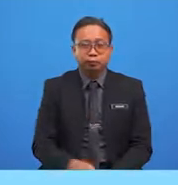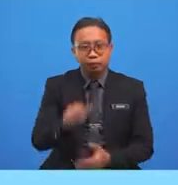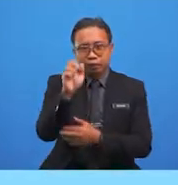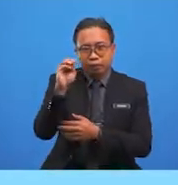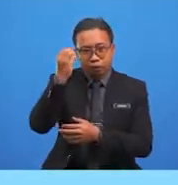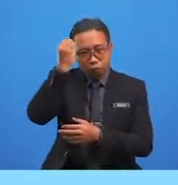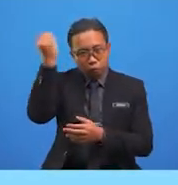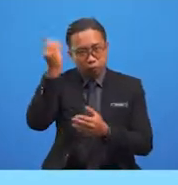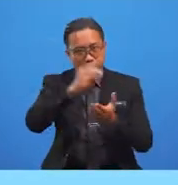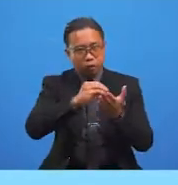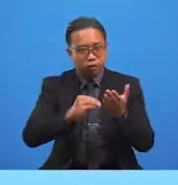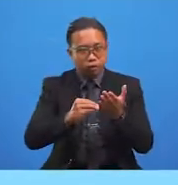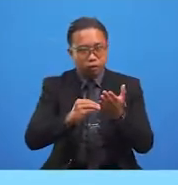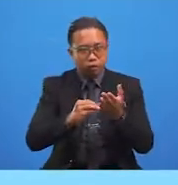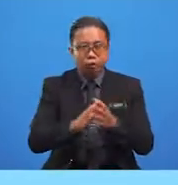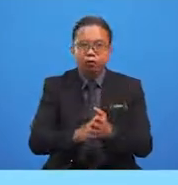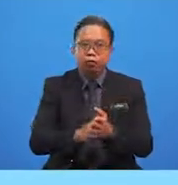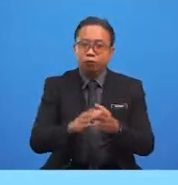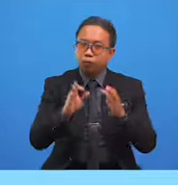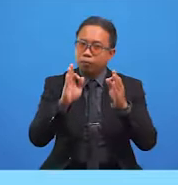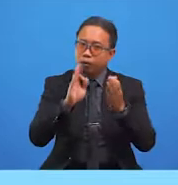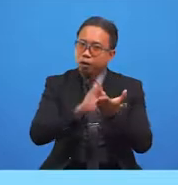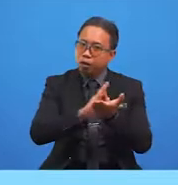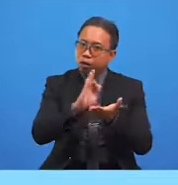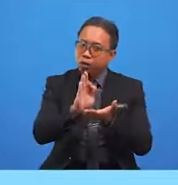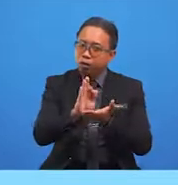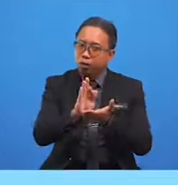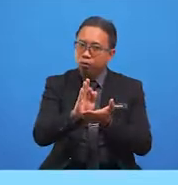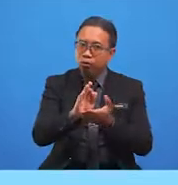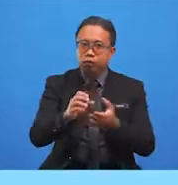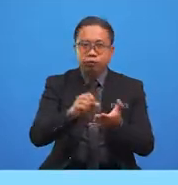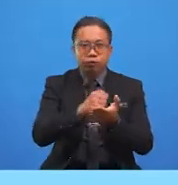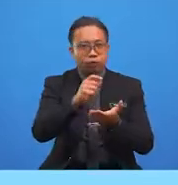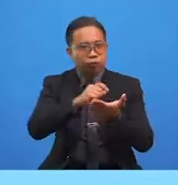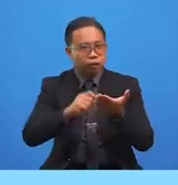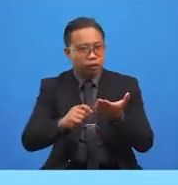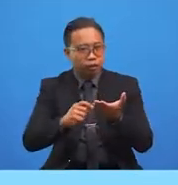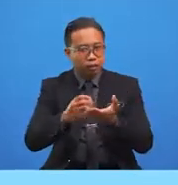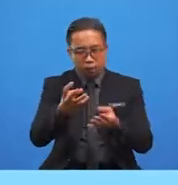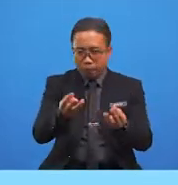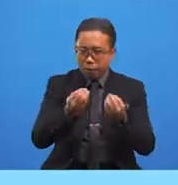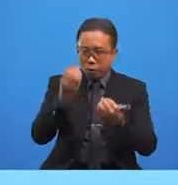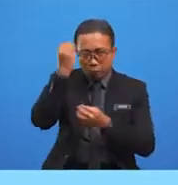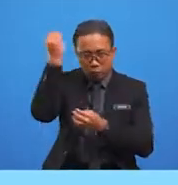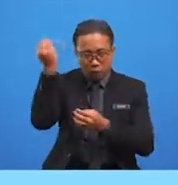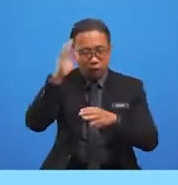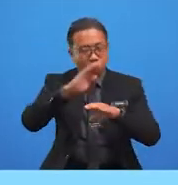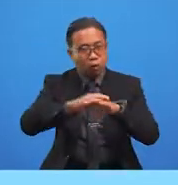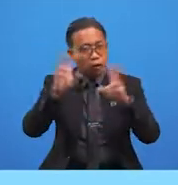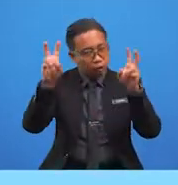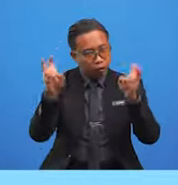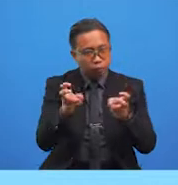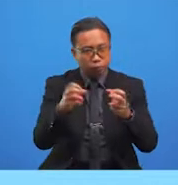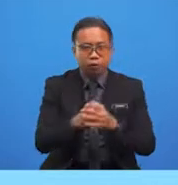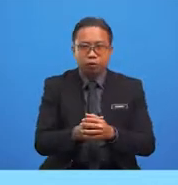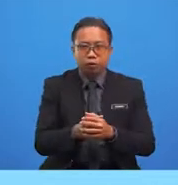Opinion essay is a formal piece of writing which requires your opinion on a topic. Your